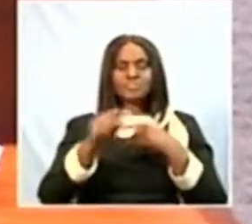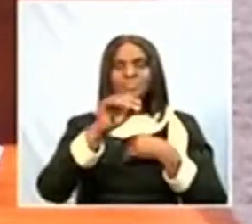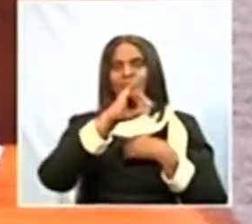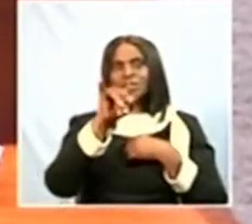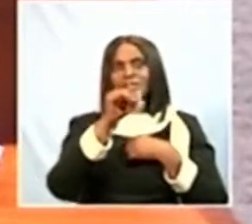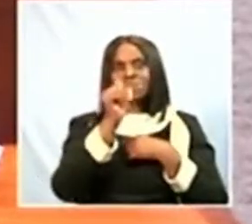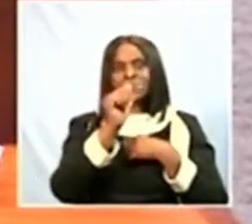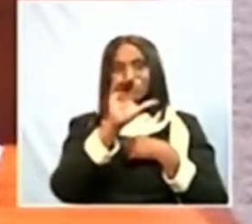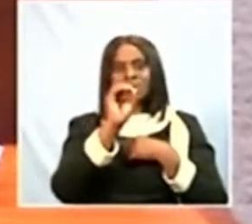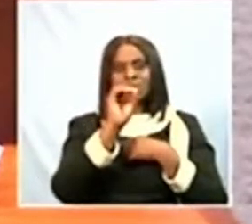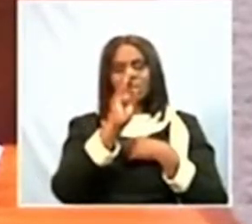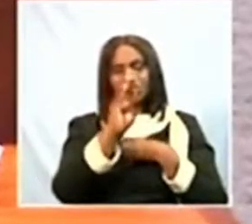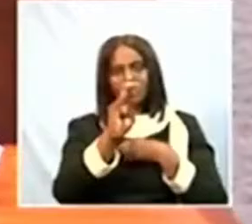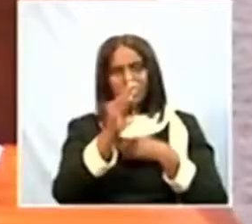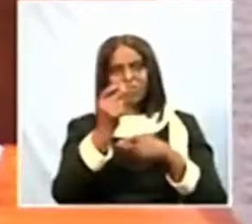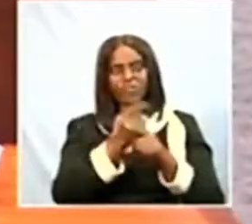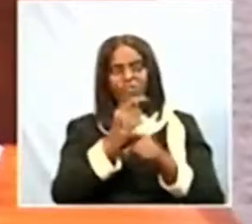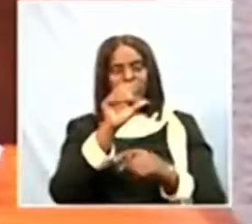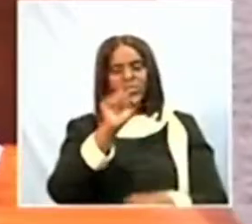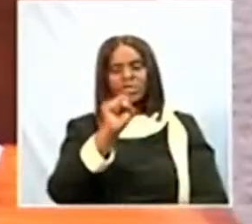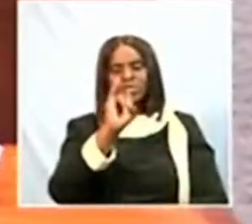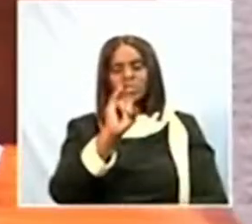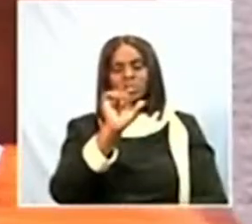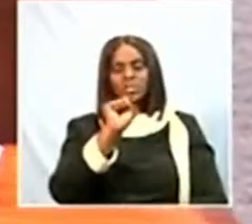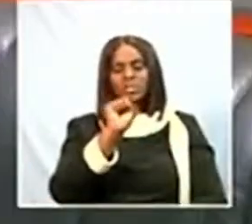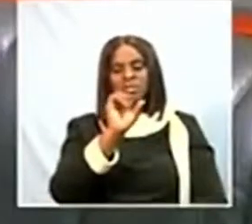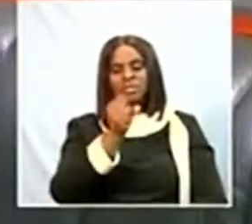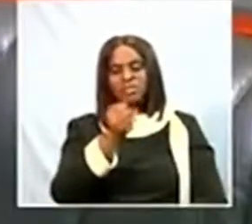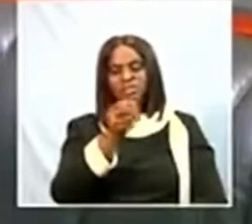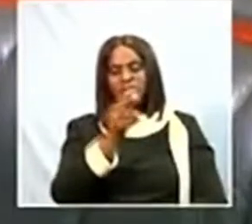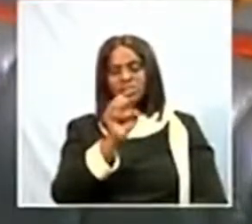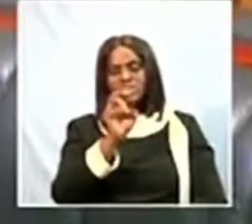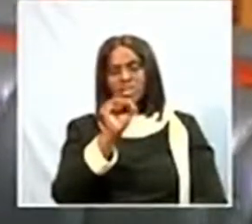Karenga from Seshemo Education Trust,